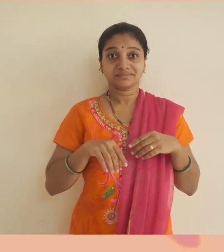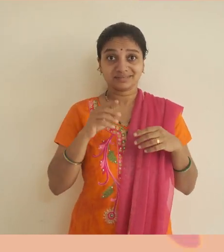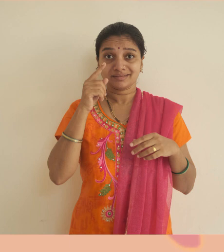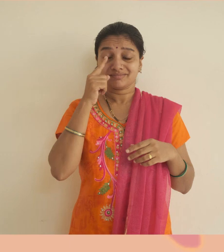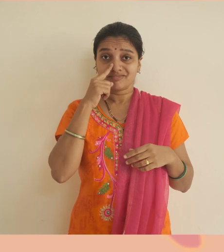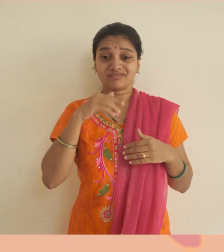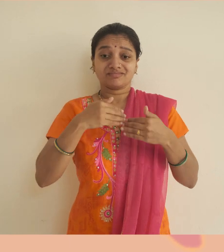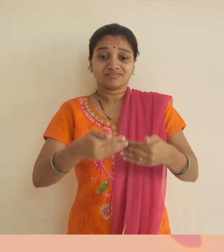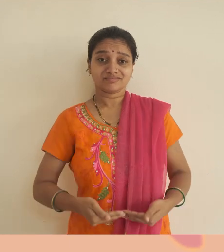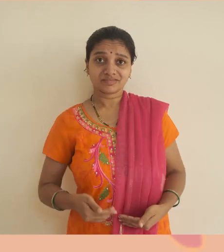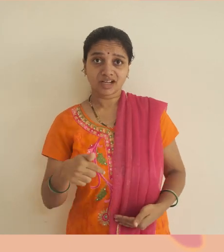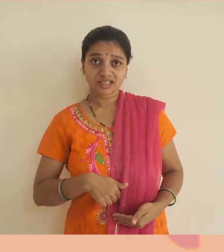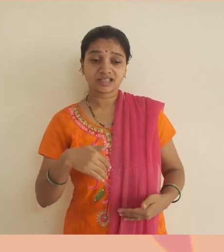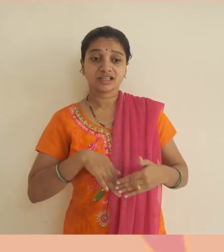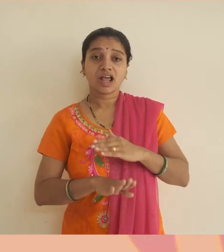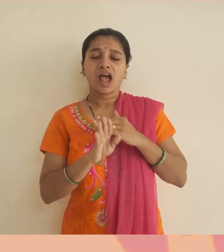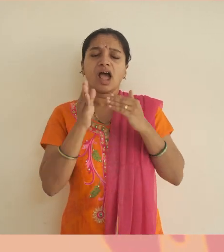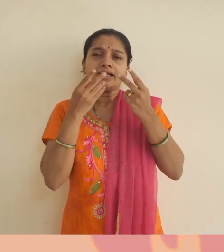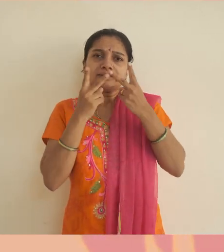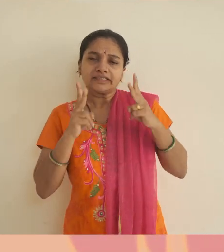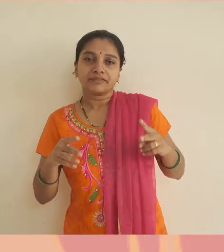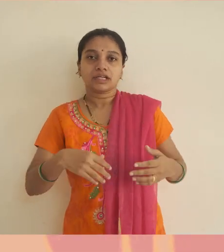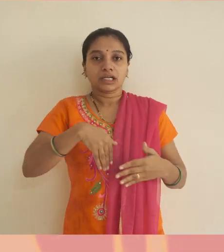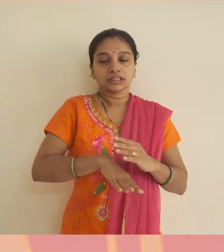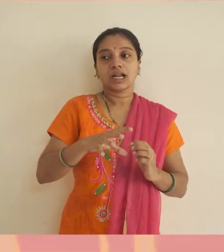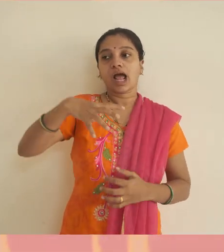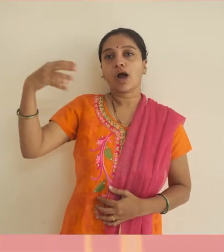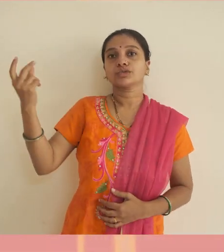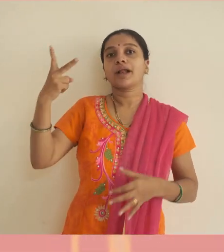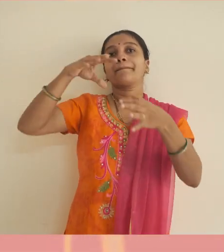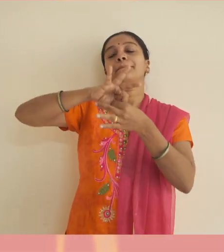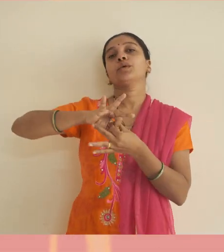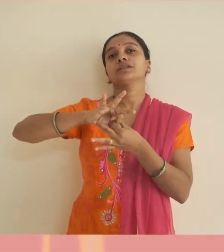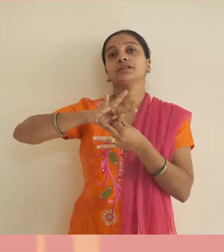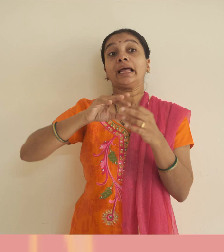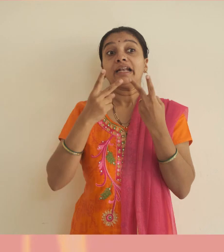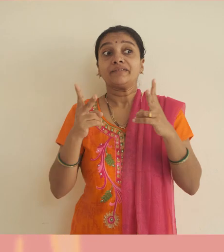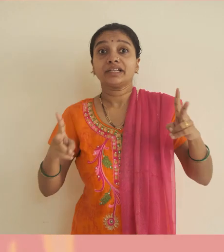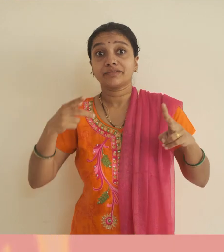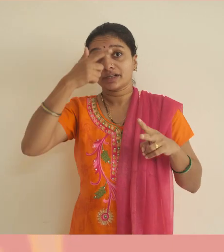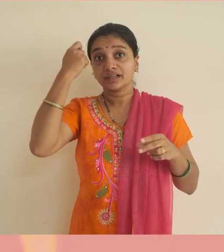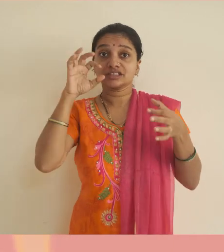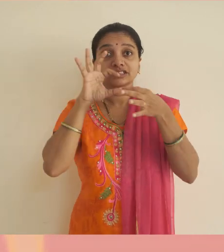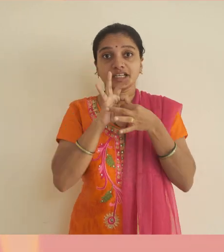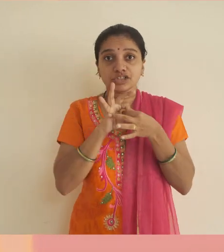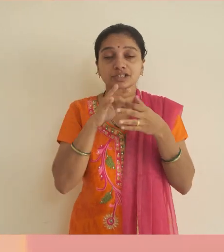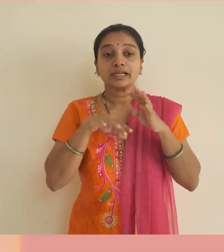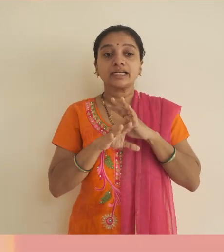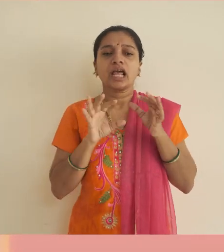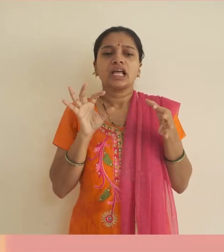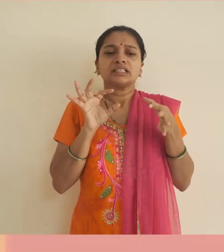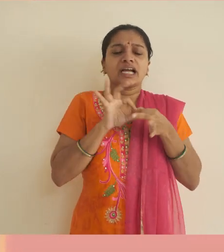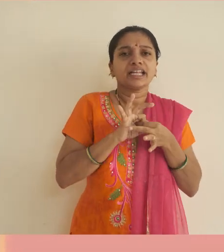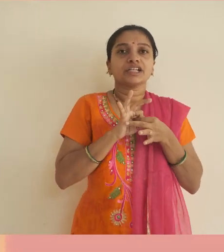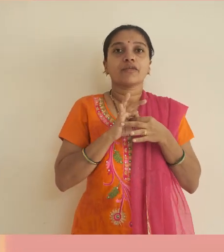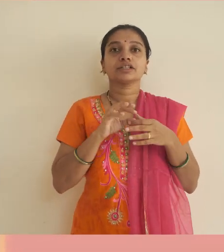The female reproductive system is a set of internal and external organs that have several functions. It